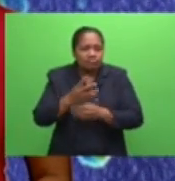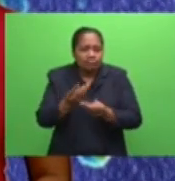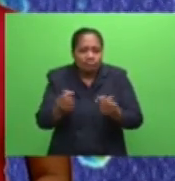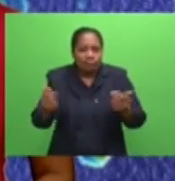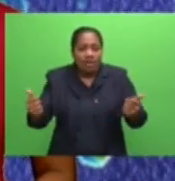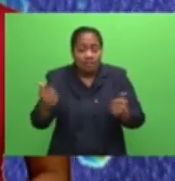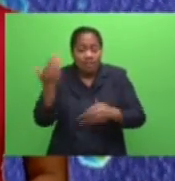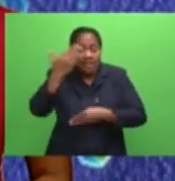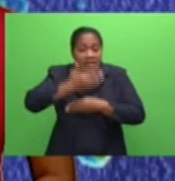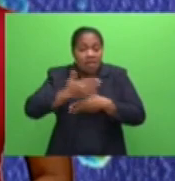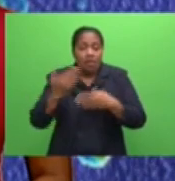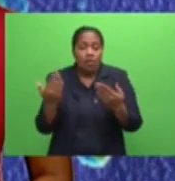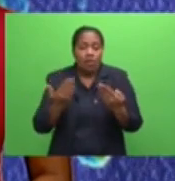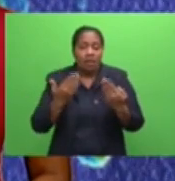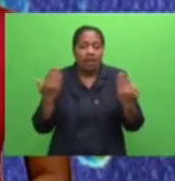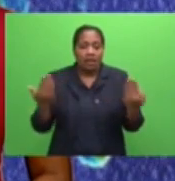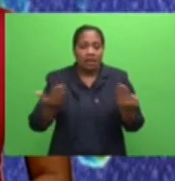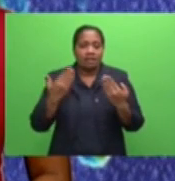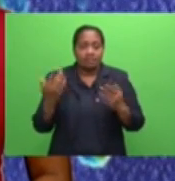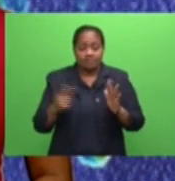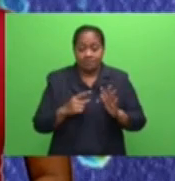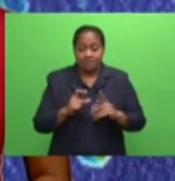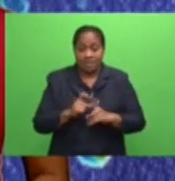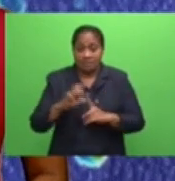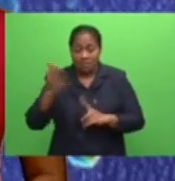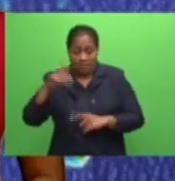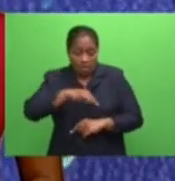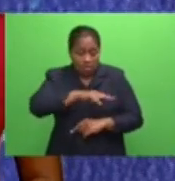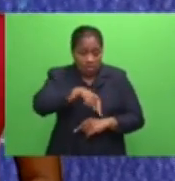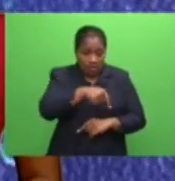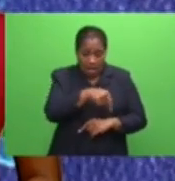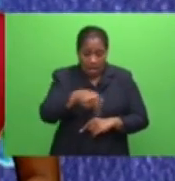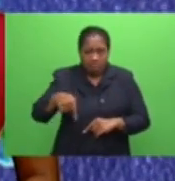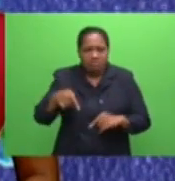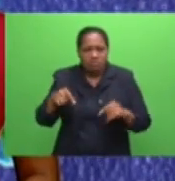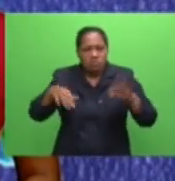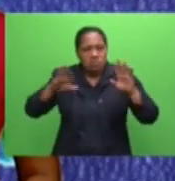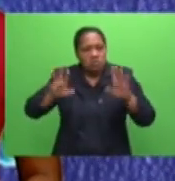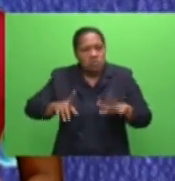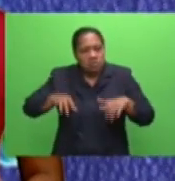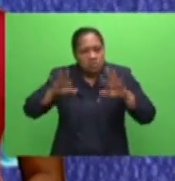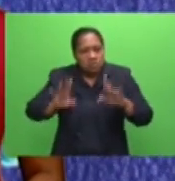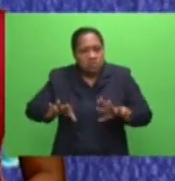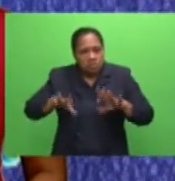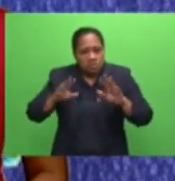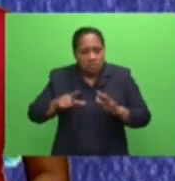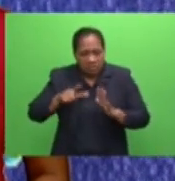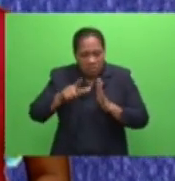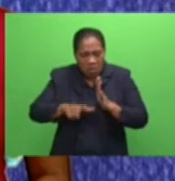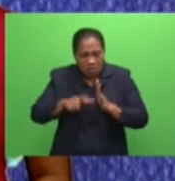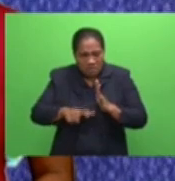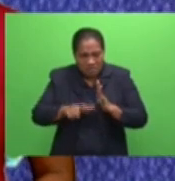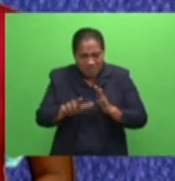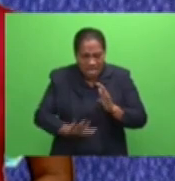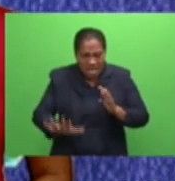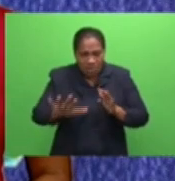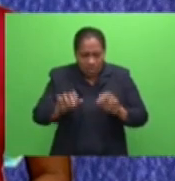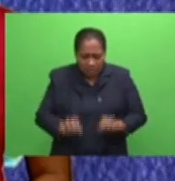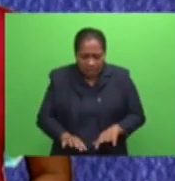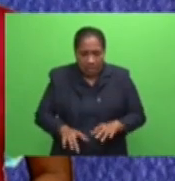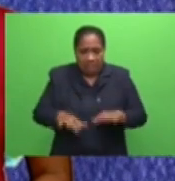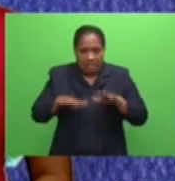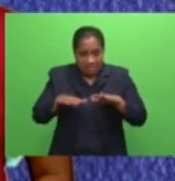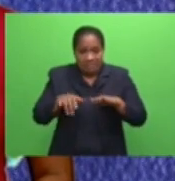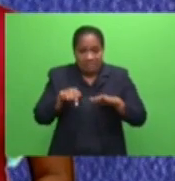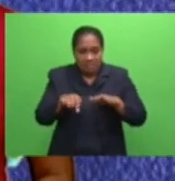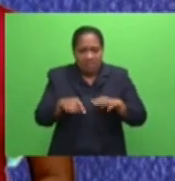cool. Eastwards from Pakaba to Suva, very rainy with some low-lying areas prone to flash flooding. The road is